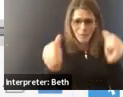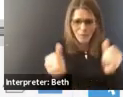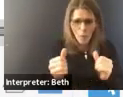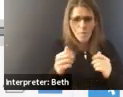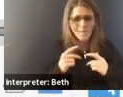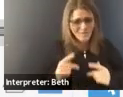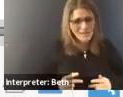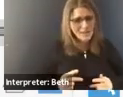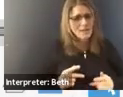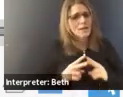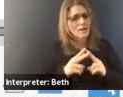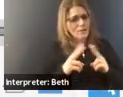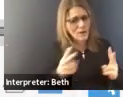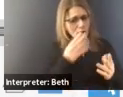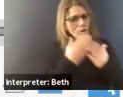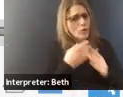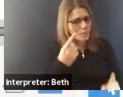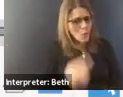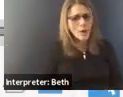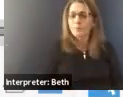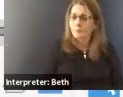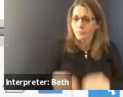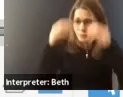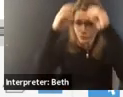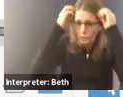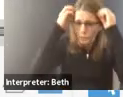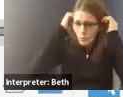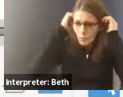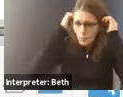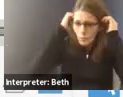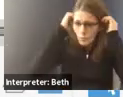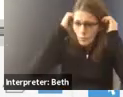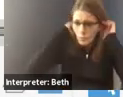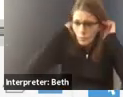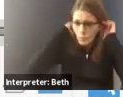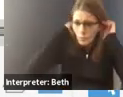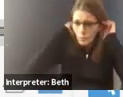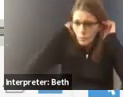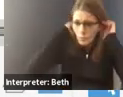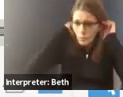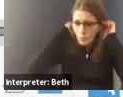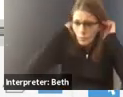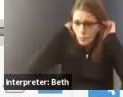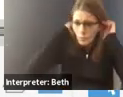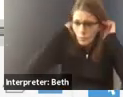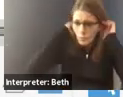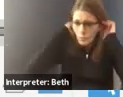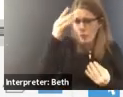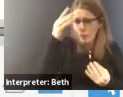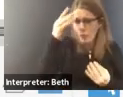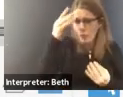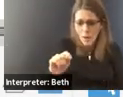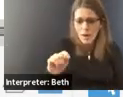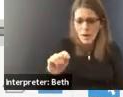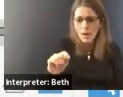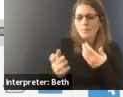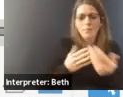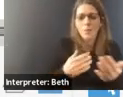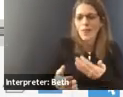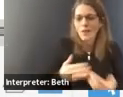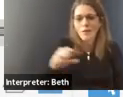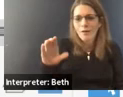point. Yeah. Because if you think about it, whether it's CAD or whether it's a piece of